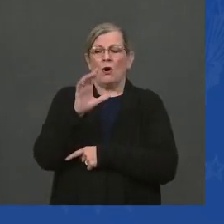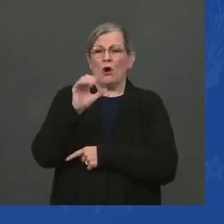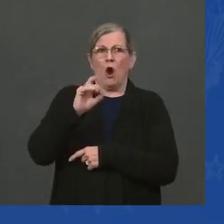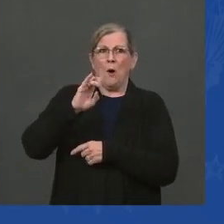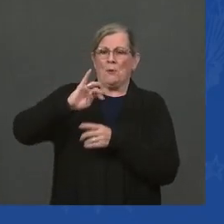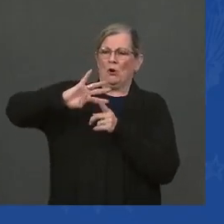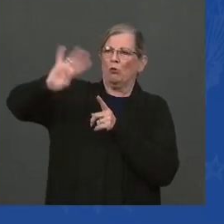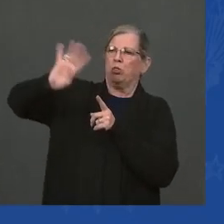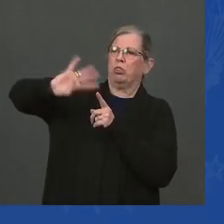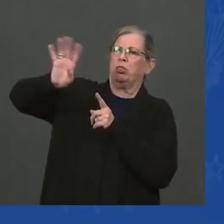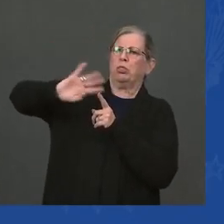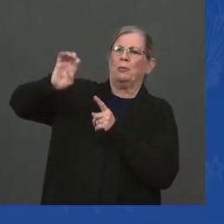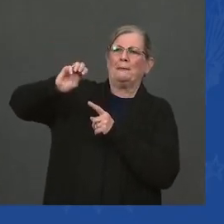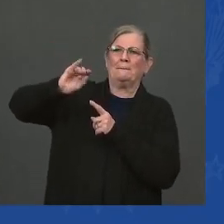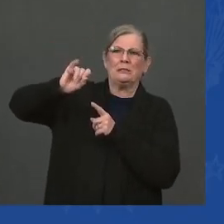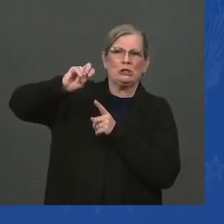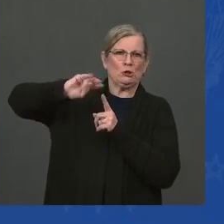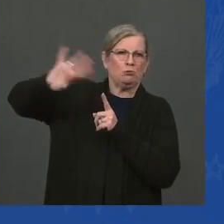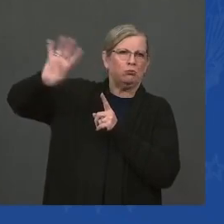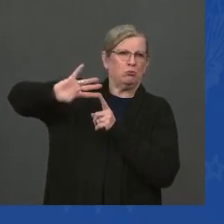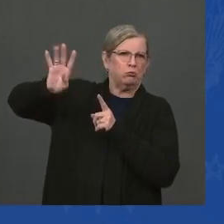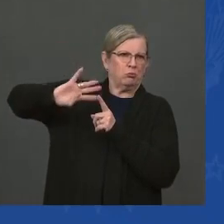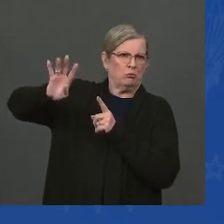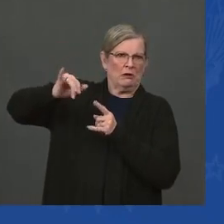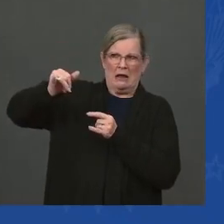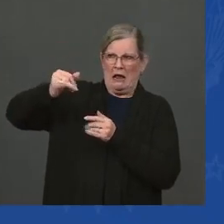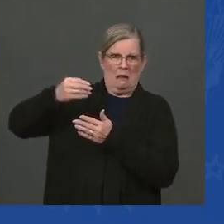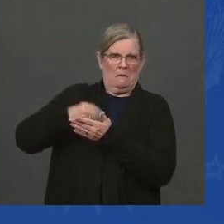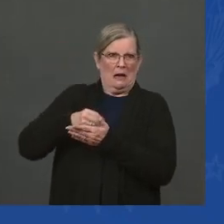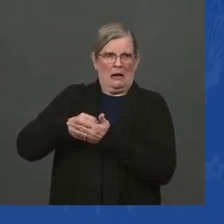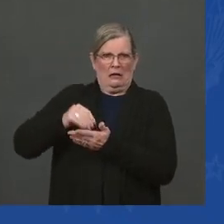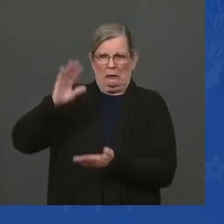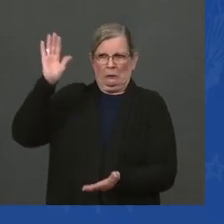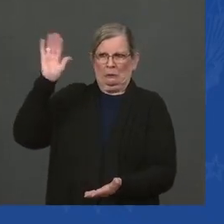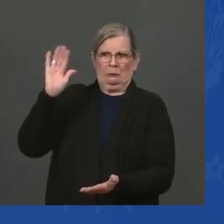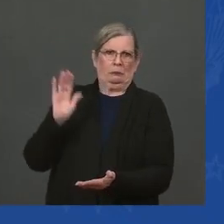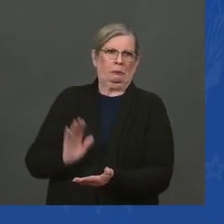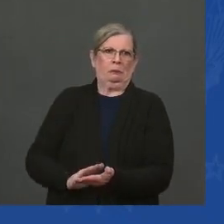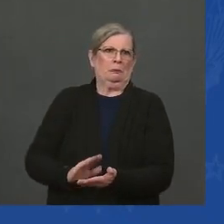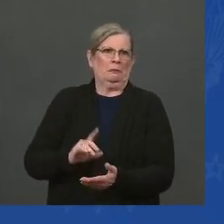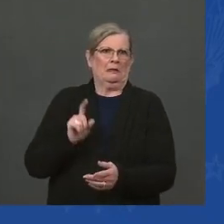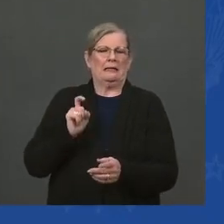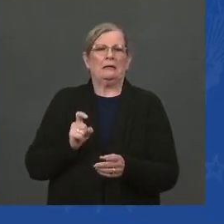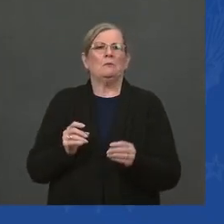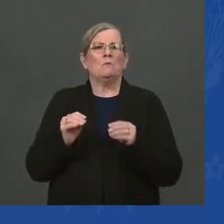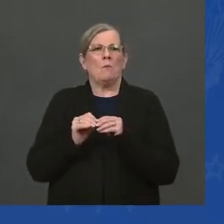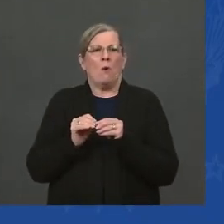enough sense as world leaders to get it right. So thank you all so very much. Appreciate it.